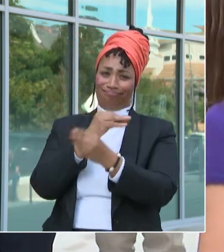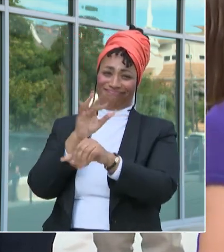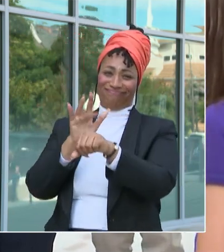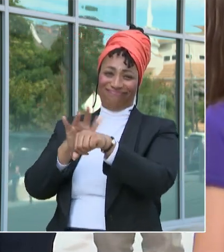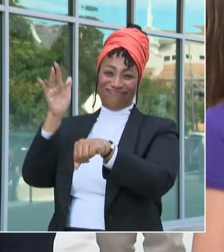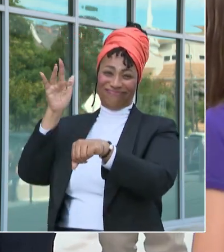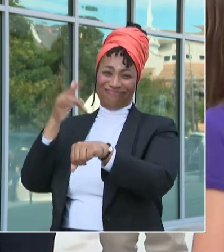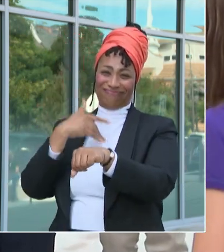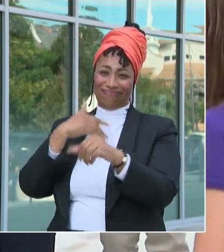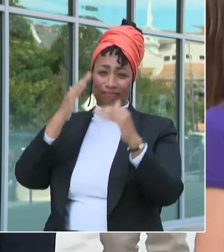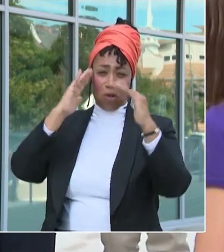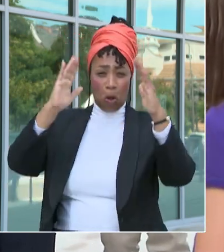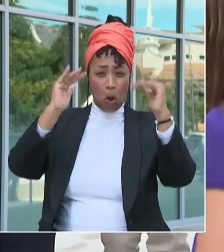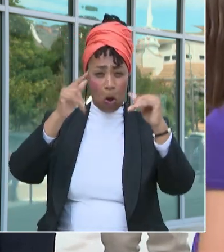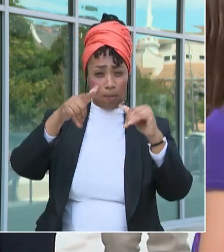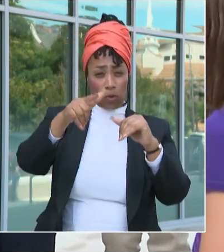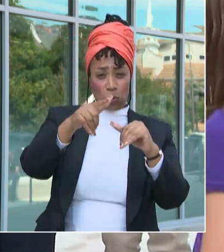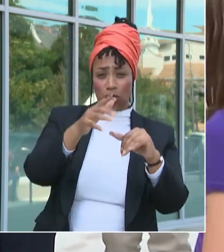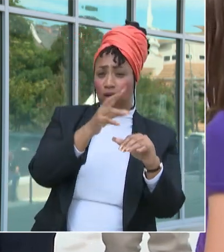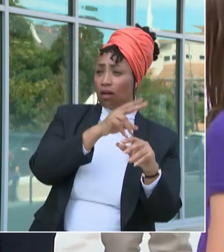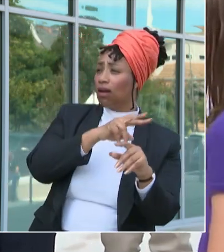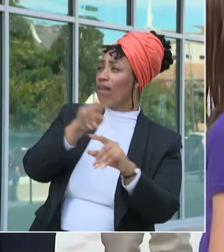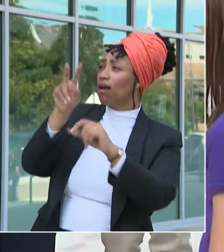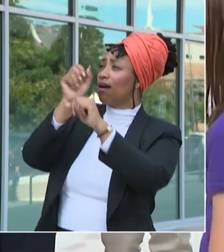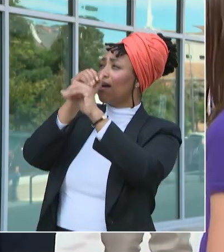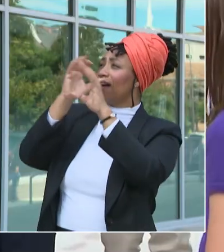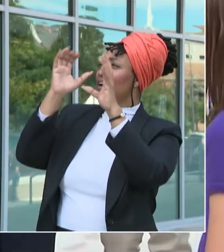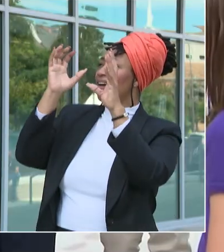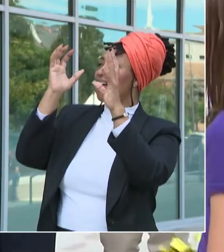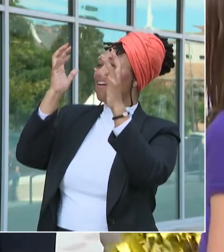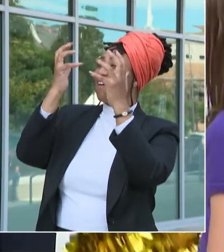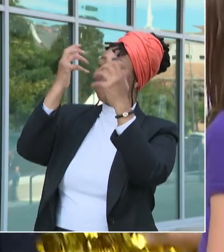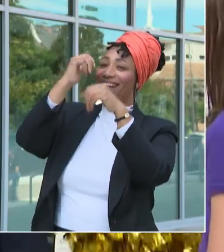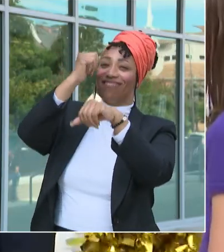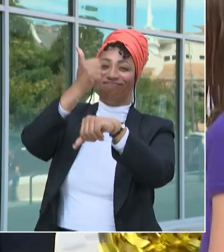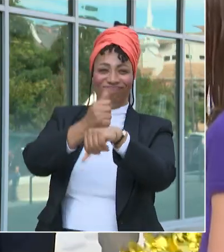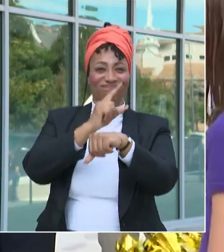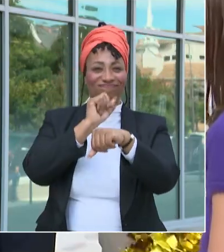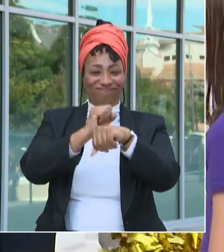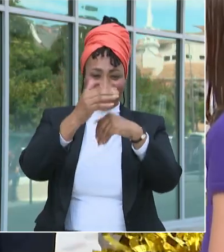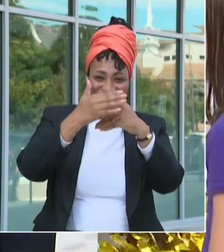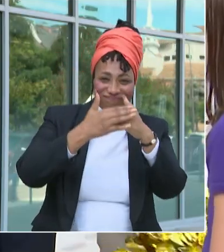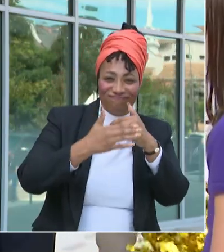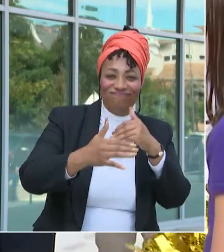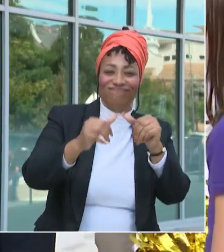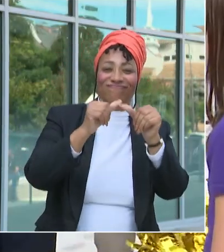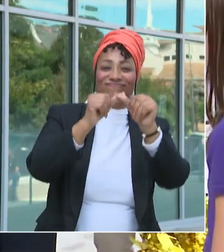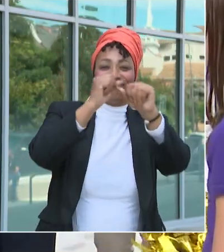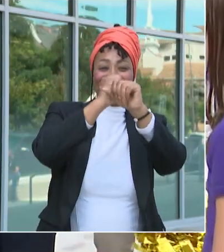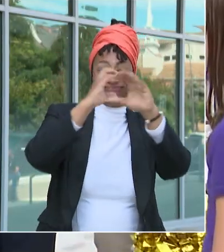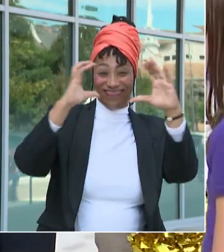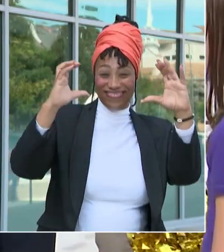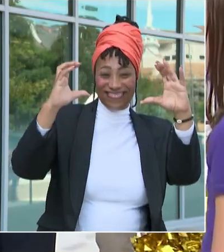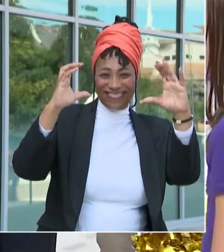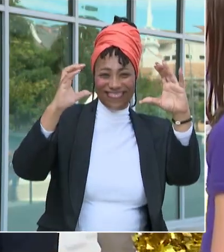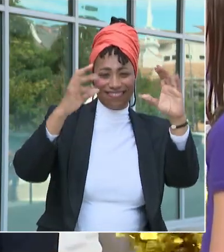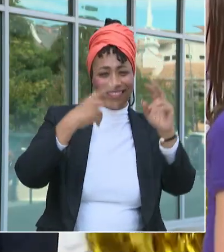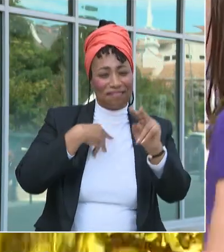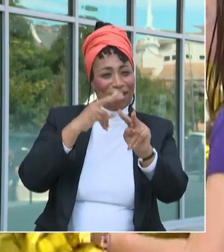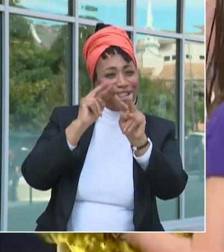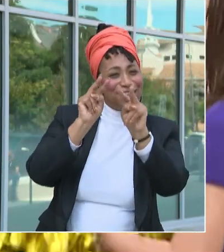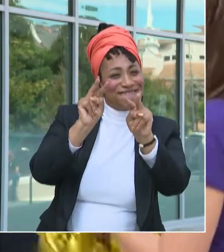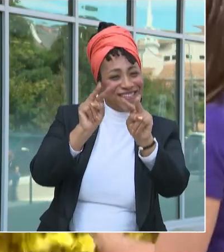of your vision and the work that got us here today, and I'm eager to see the success that it will generate for years to come. Thank you. Go